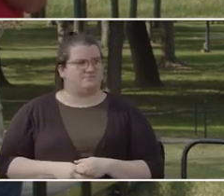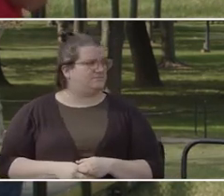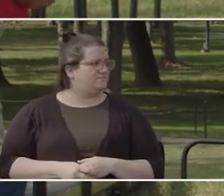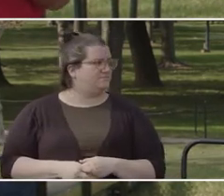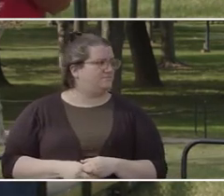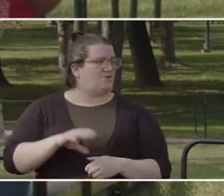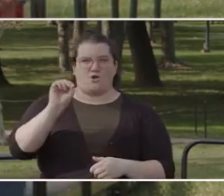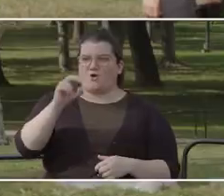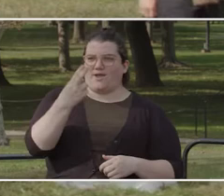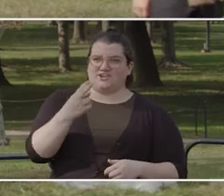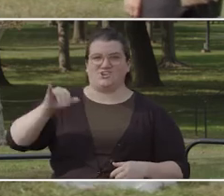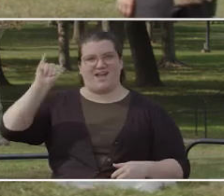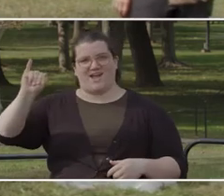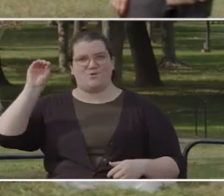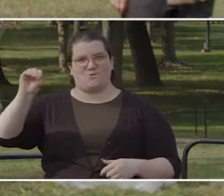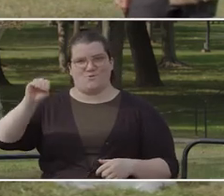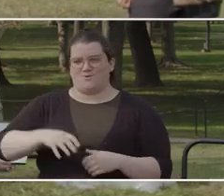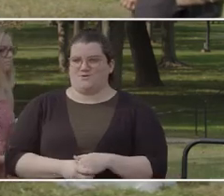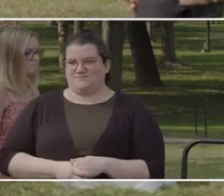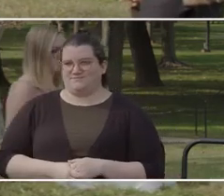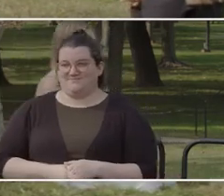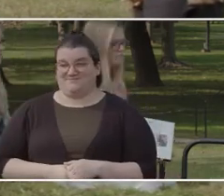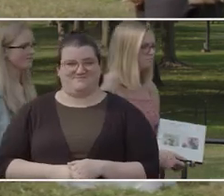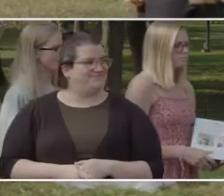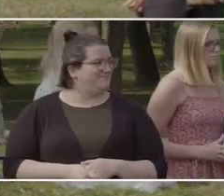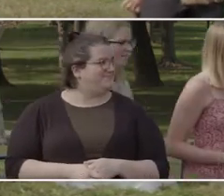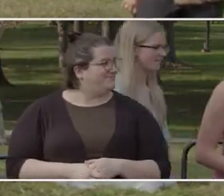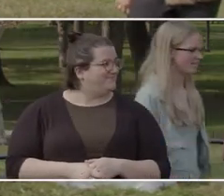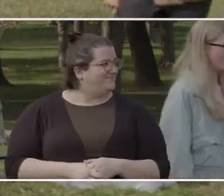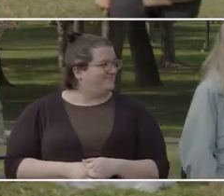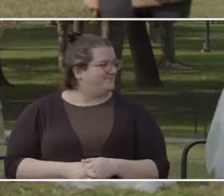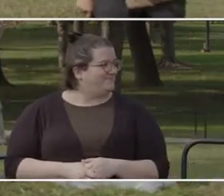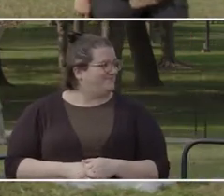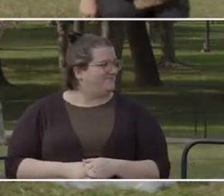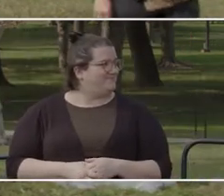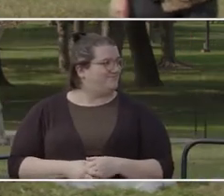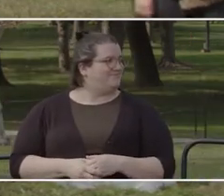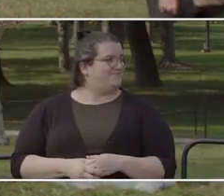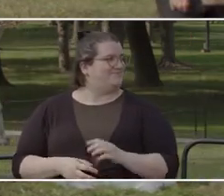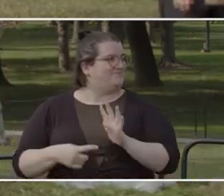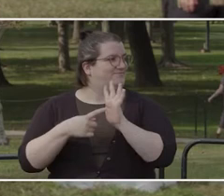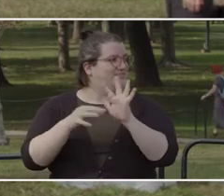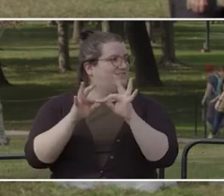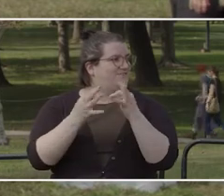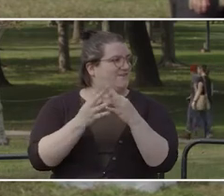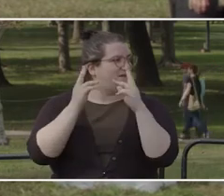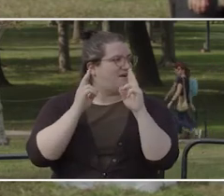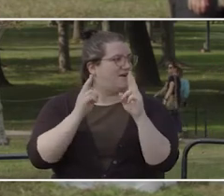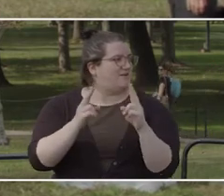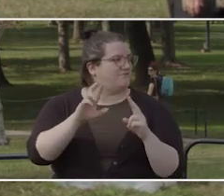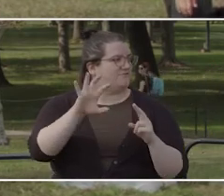1968. OH. IO. On behalf of the family, in honor of Richard